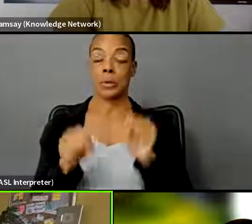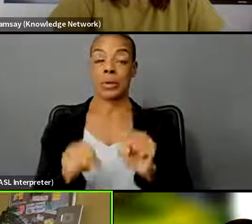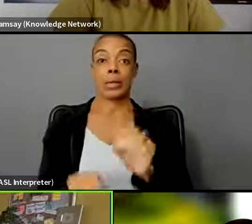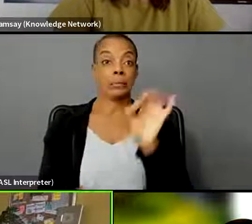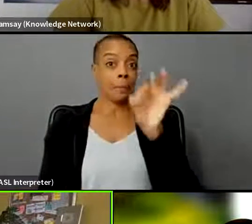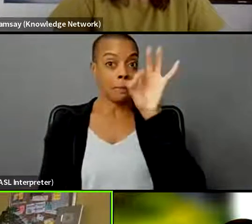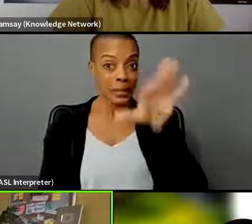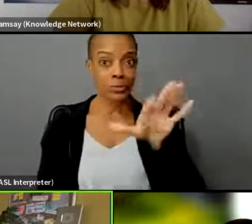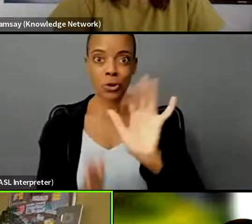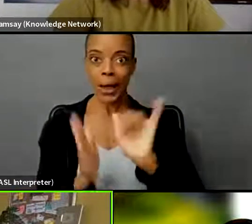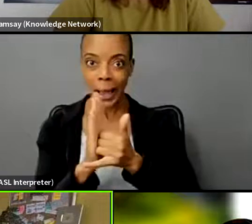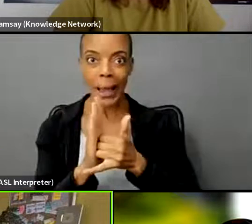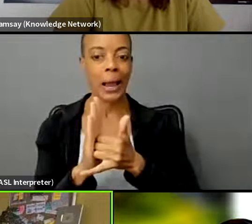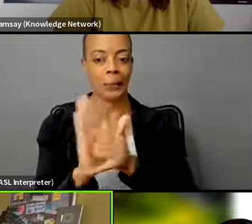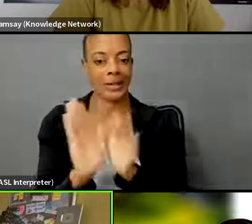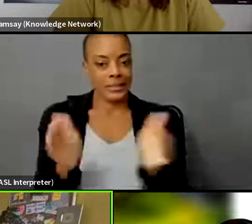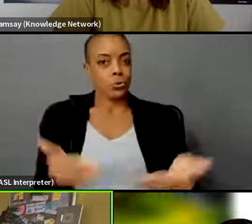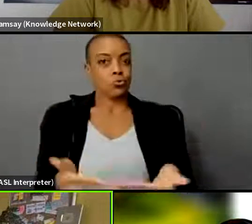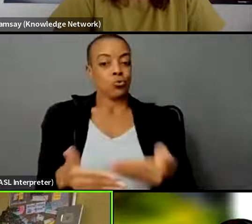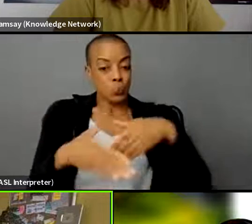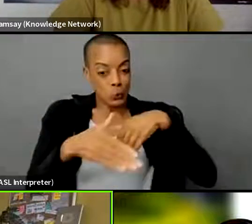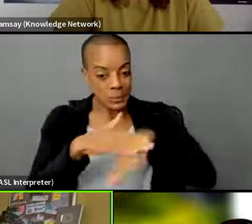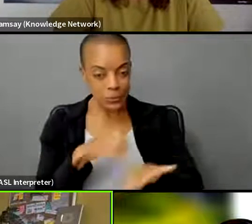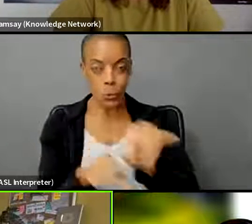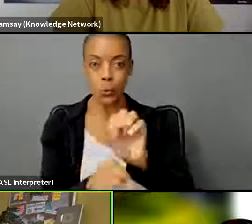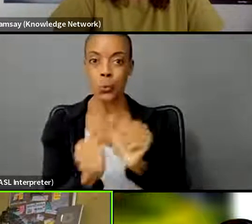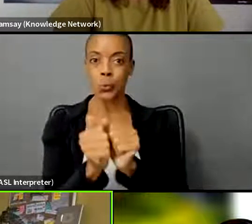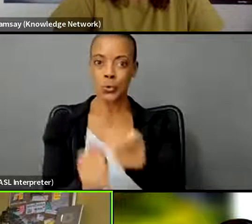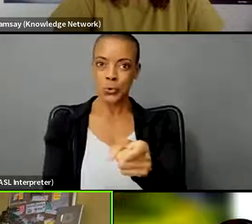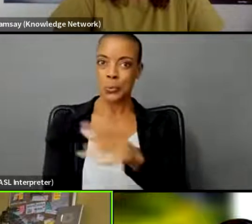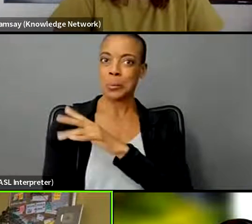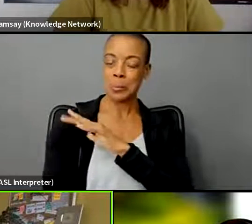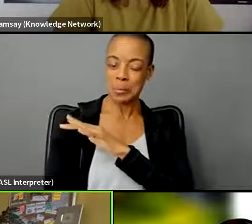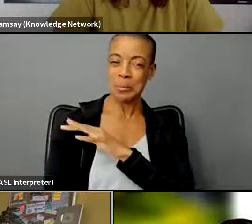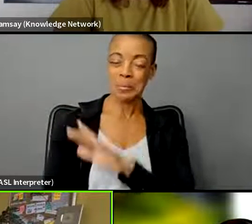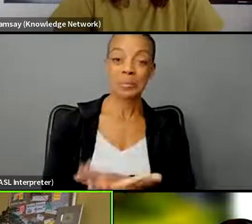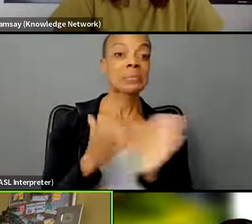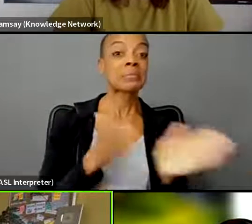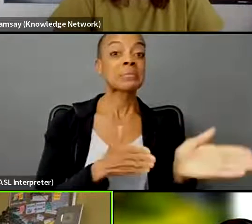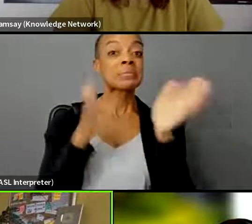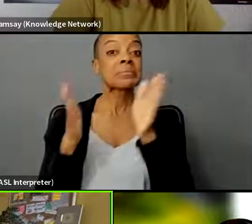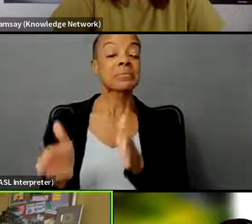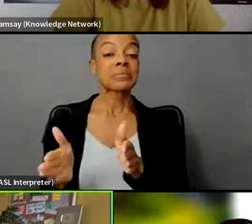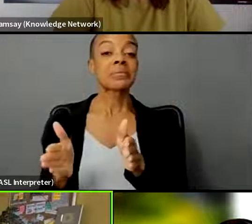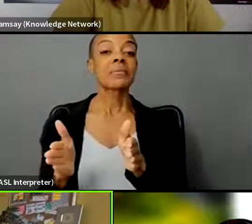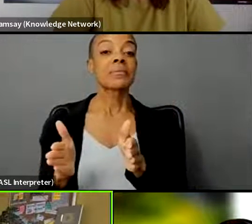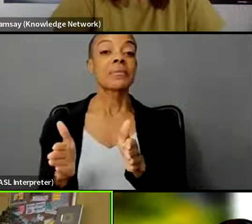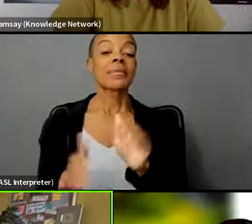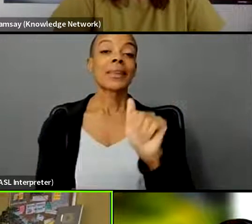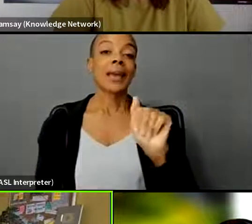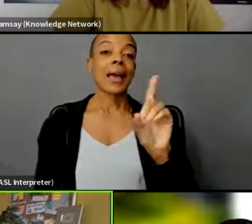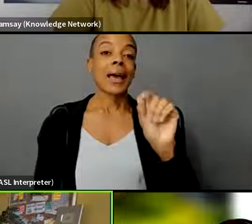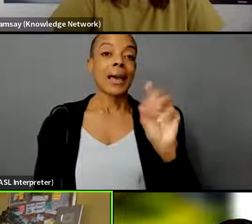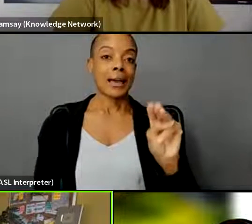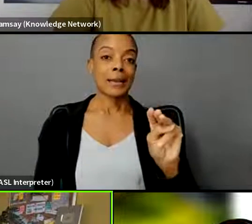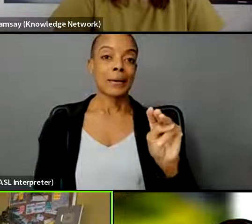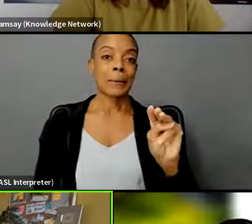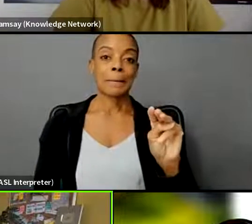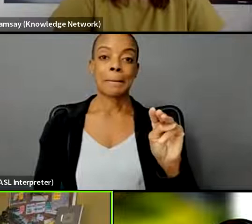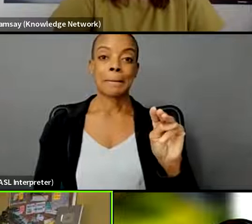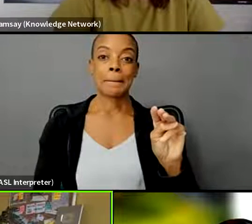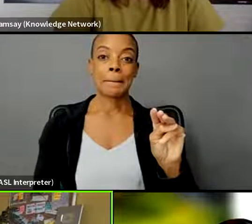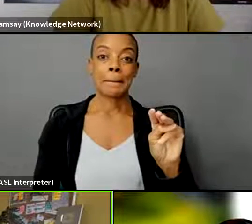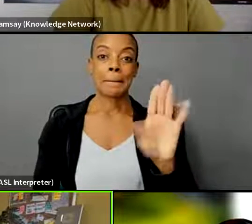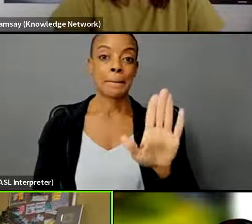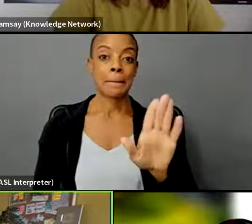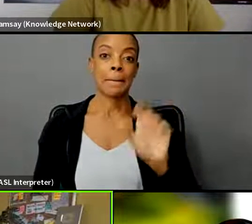a sort of an introduction to working with you. It's really cool to hear. Next on my Zoom window, Adam Garnet-Jones, would you like to give us some insights